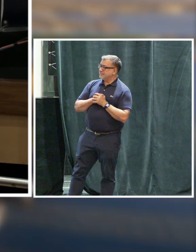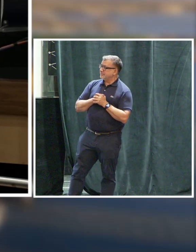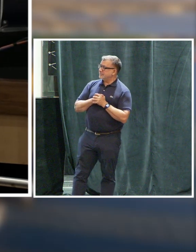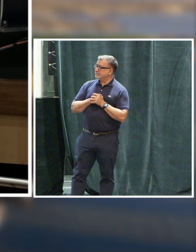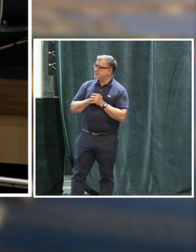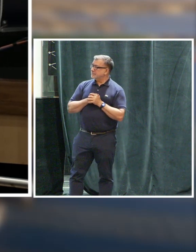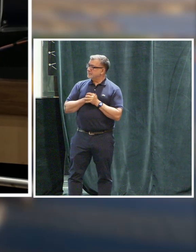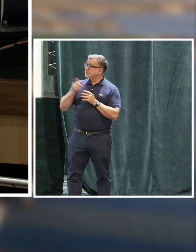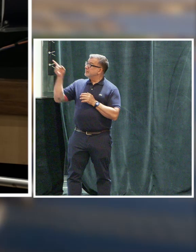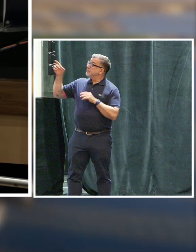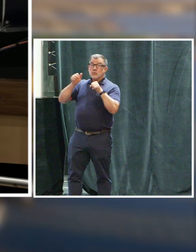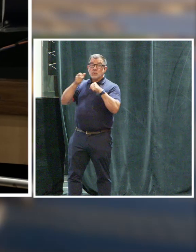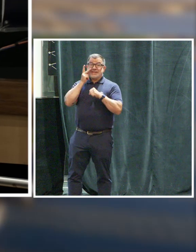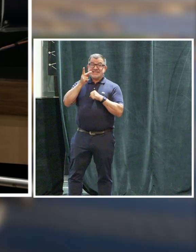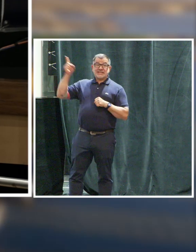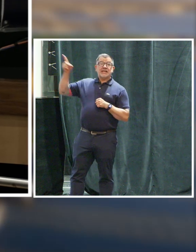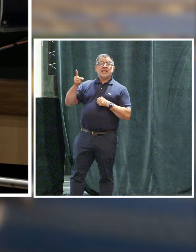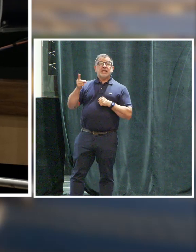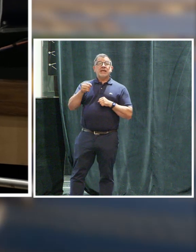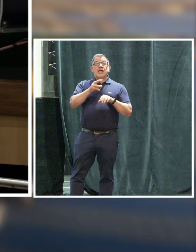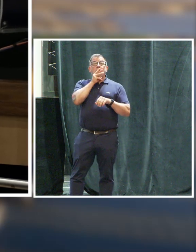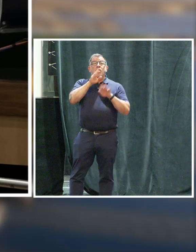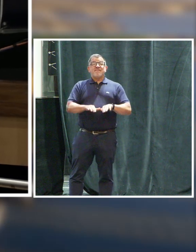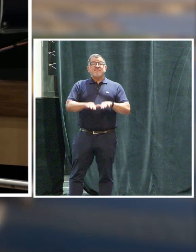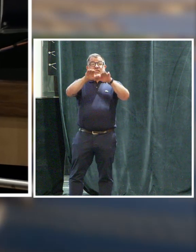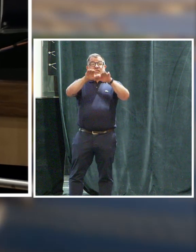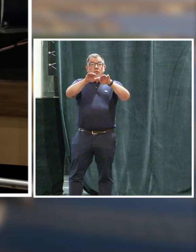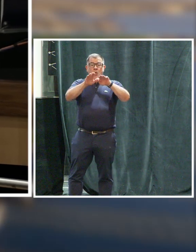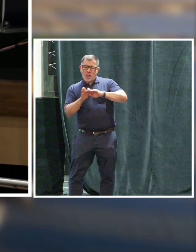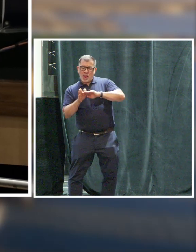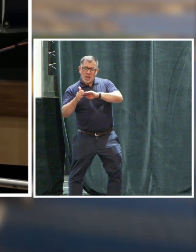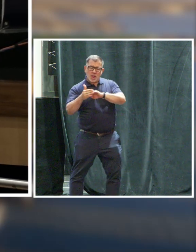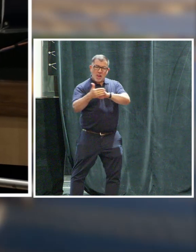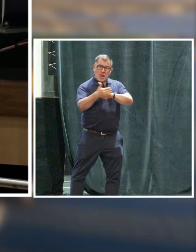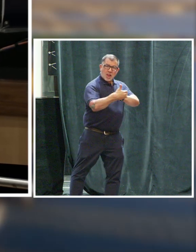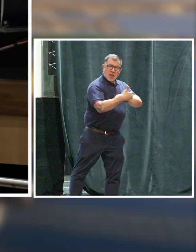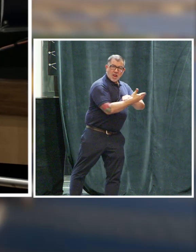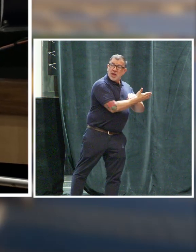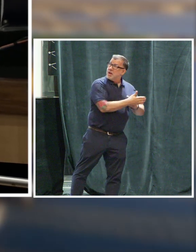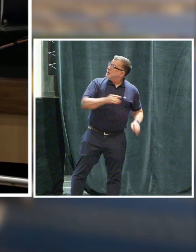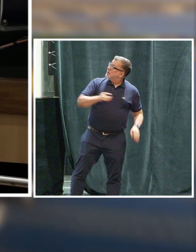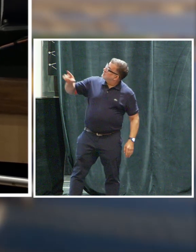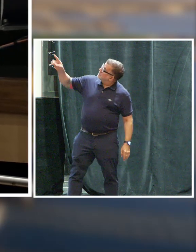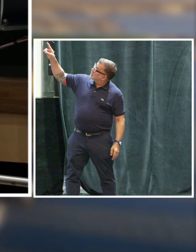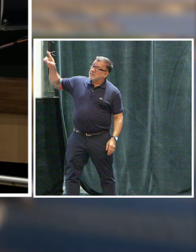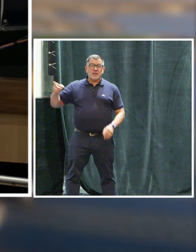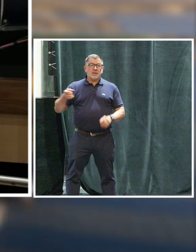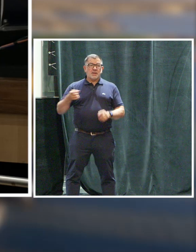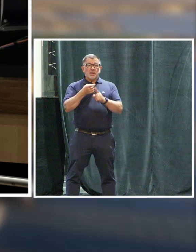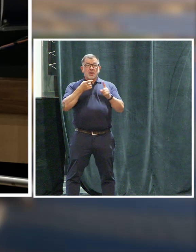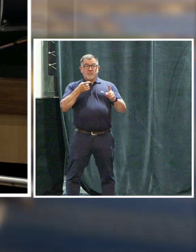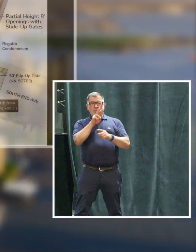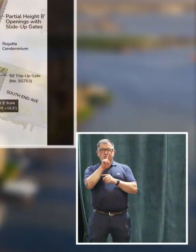neighborhood. And you can see the flood wall is turning the corner around the Regatta condominium from Reach 6 or the